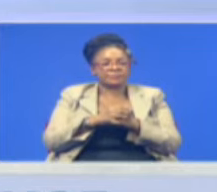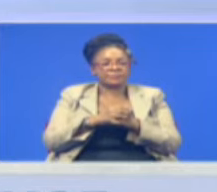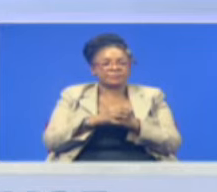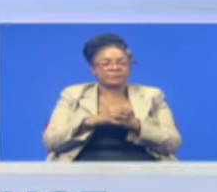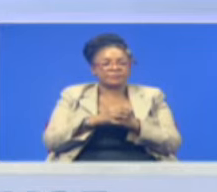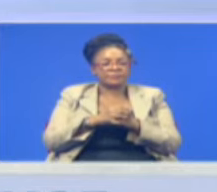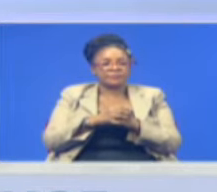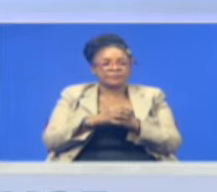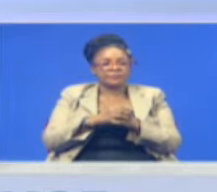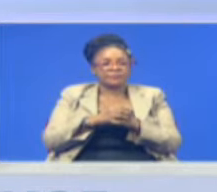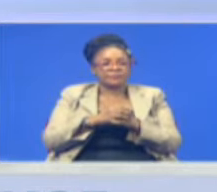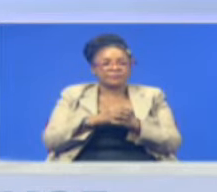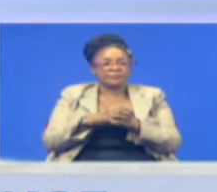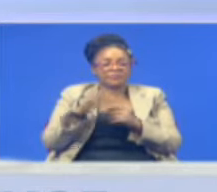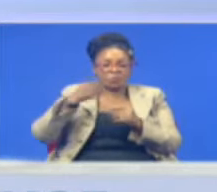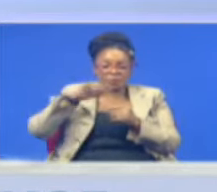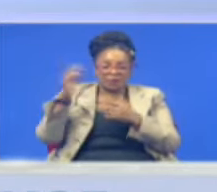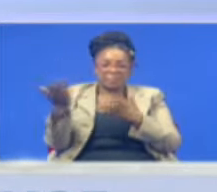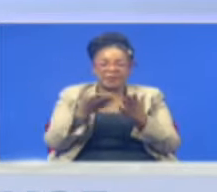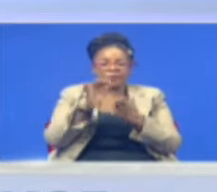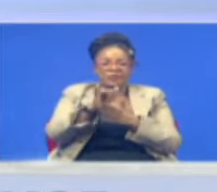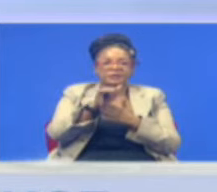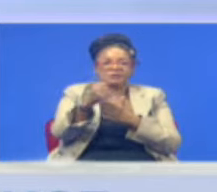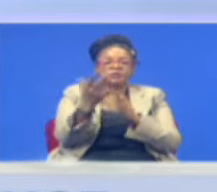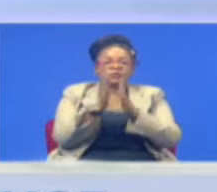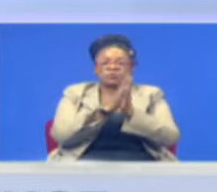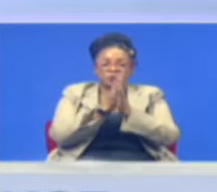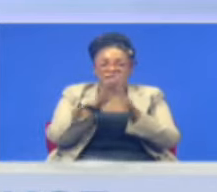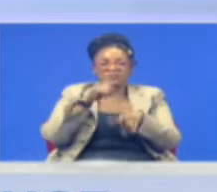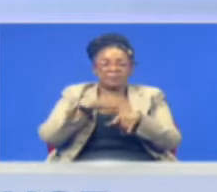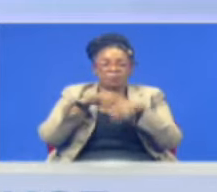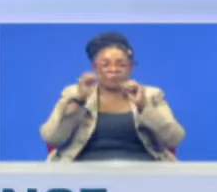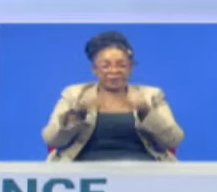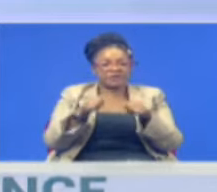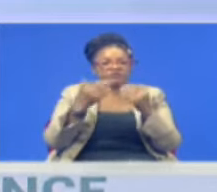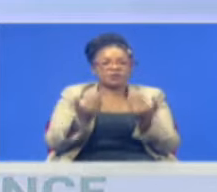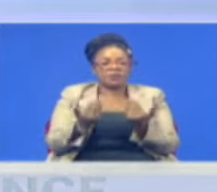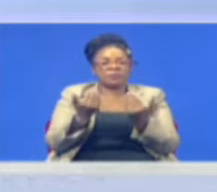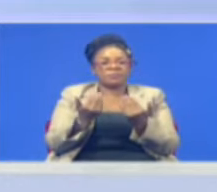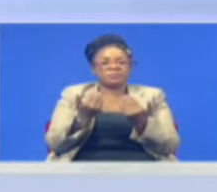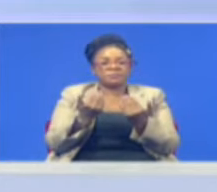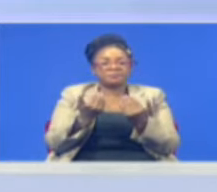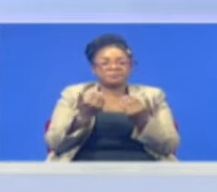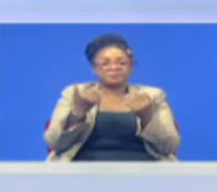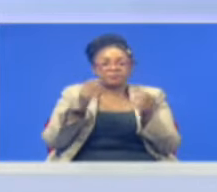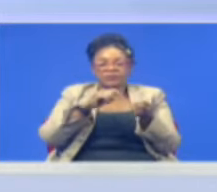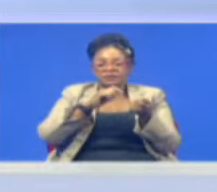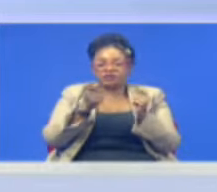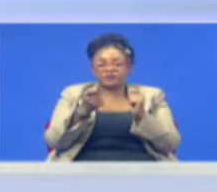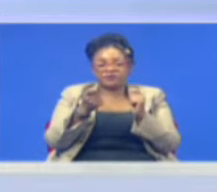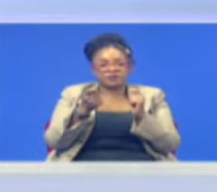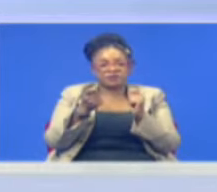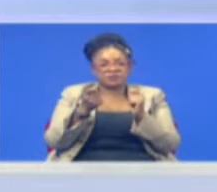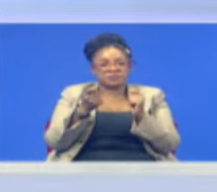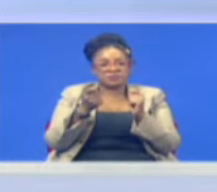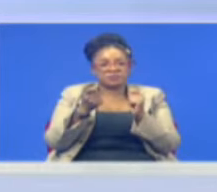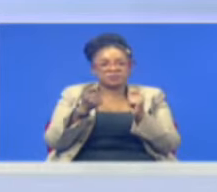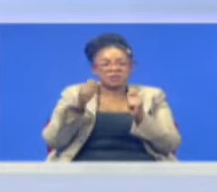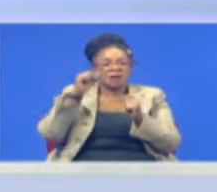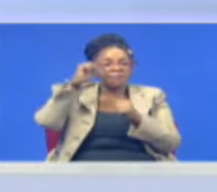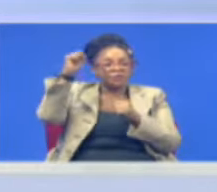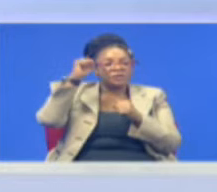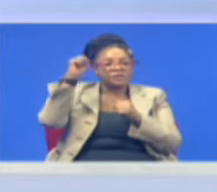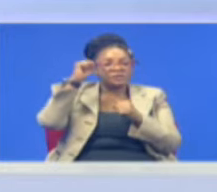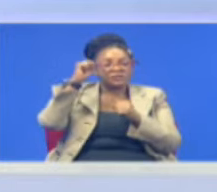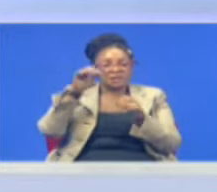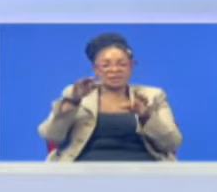All right, we will bring you that story as and when we can. For now, though, let's shift focus briefly to a bit of politics. And members